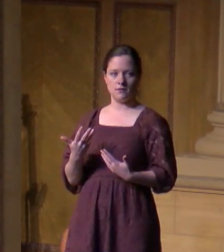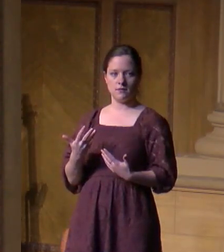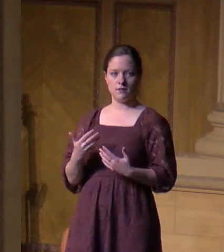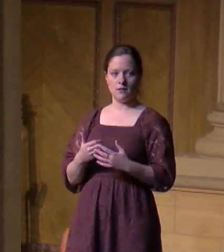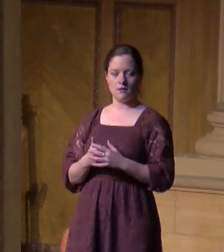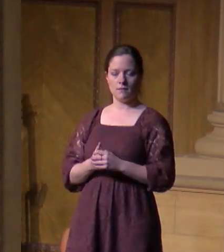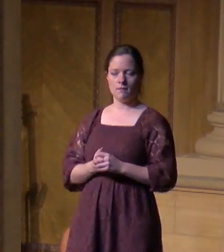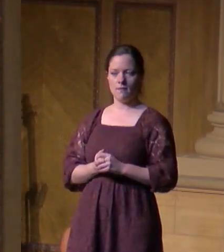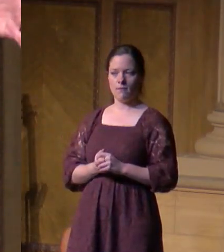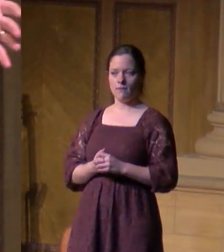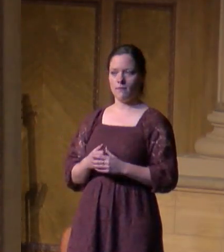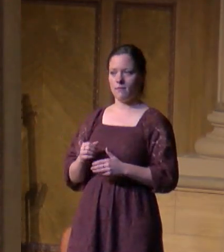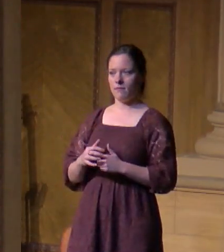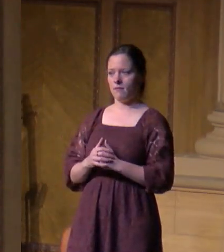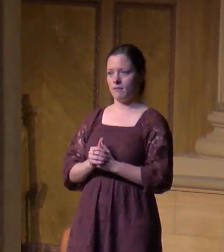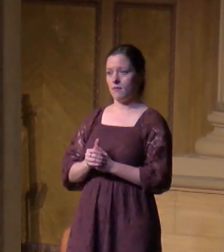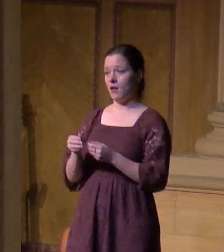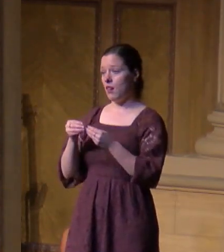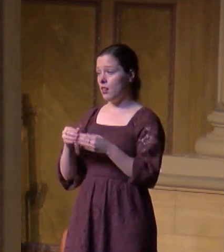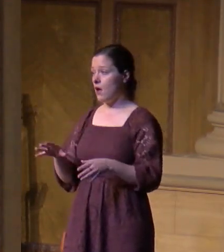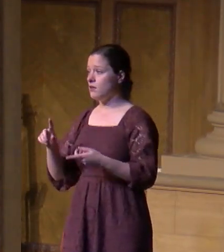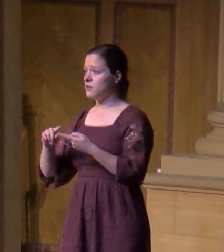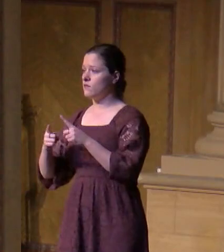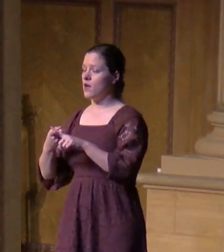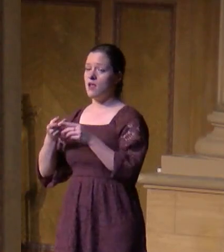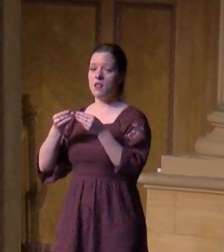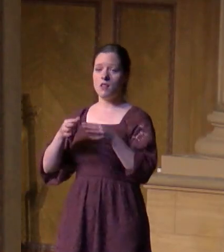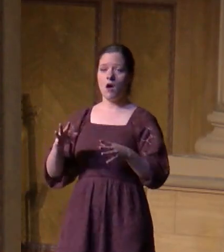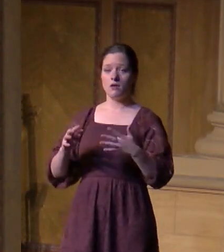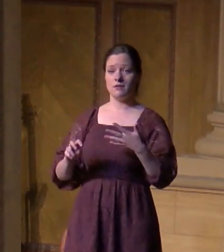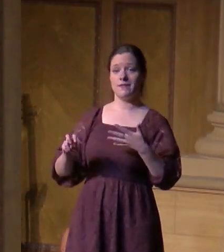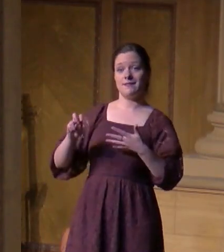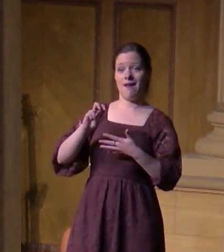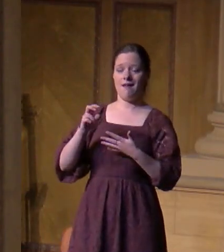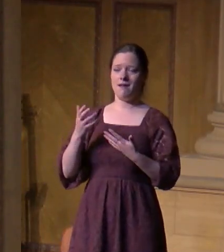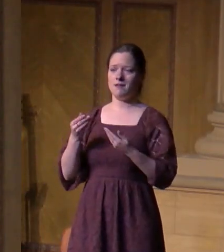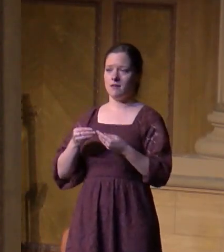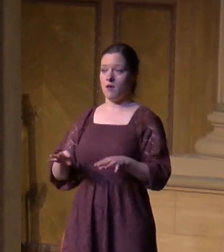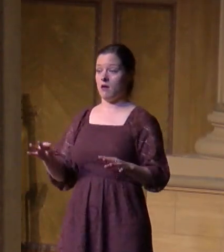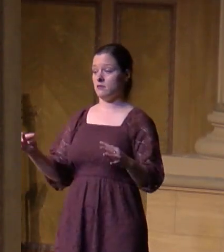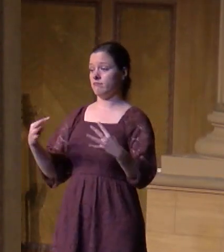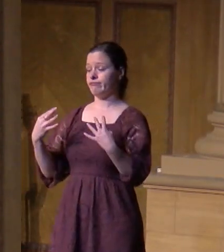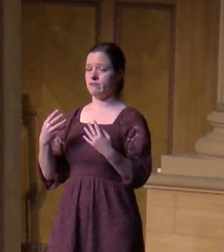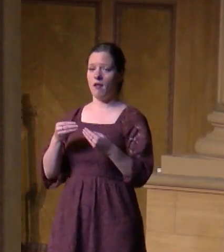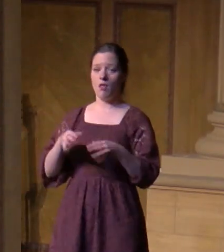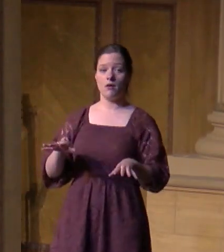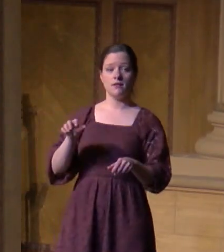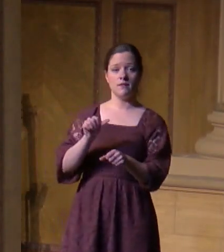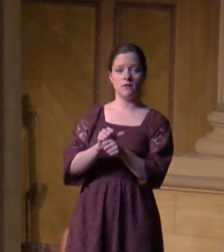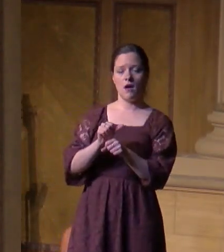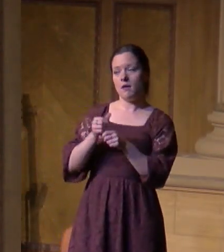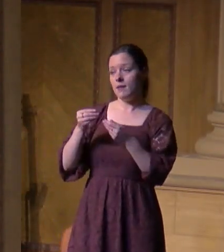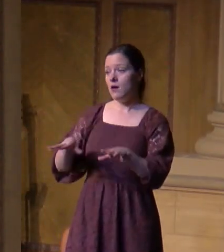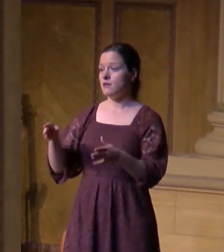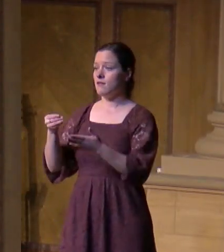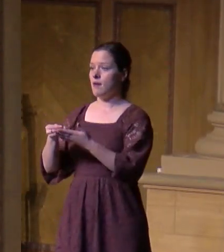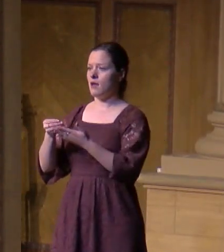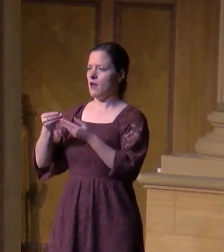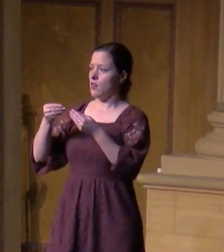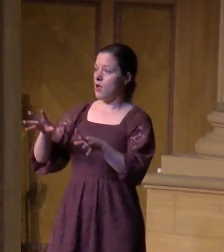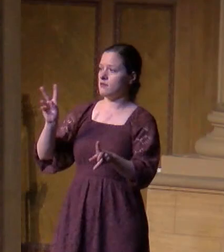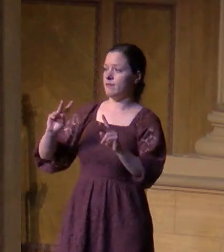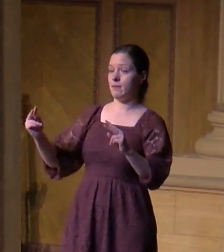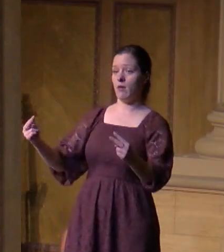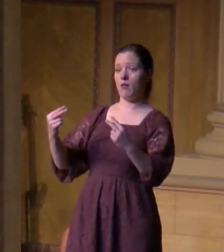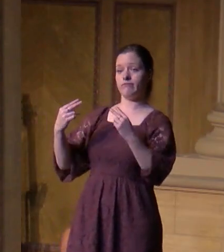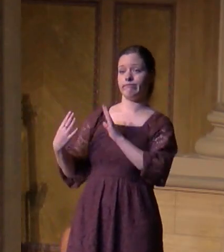is that the loss of friends the loss of status symbols the loss of a job the loss of money the loss of people's high opinion of